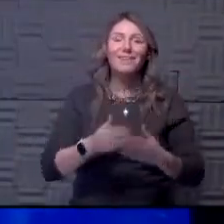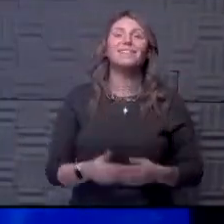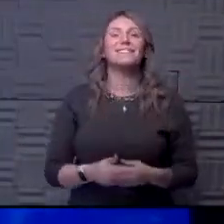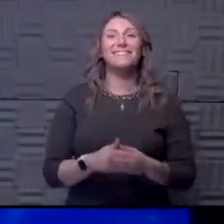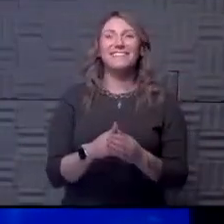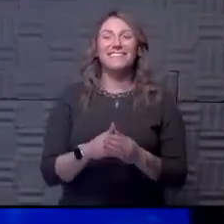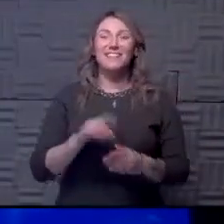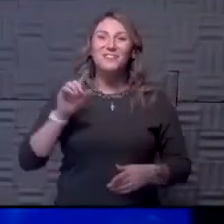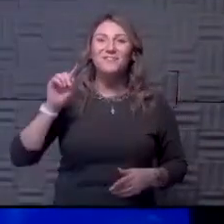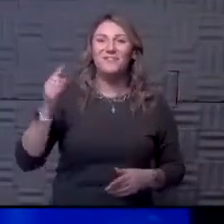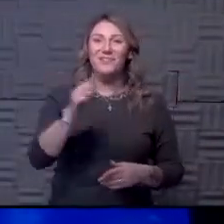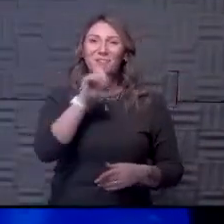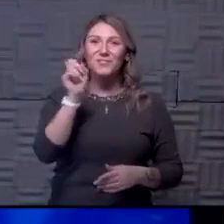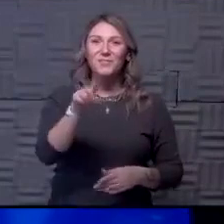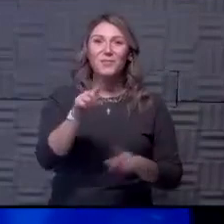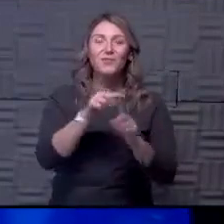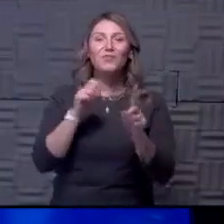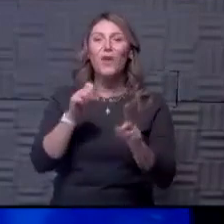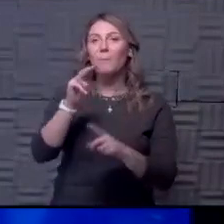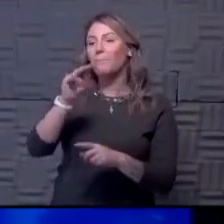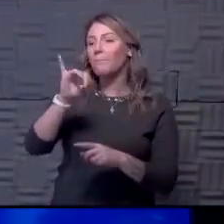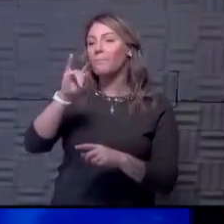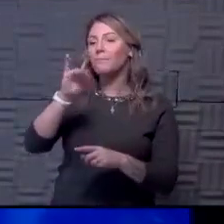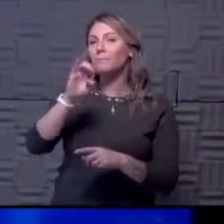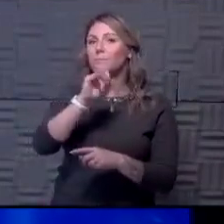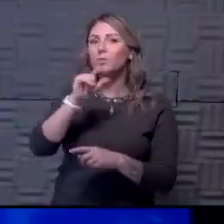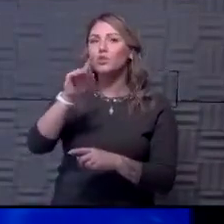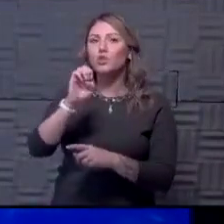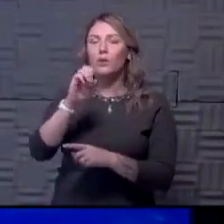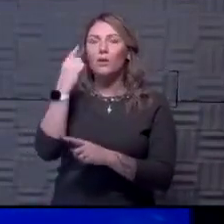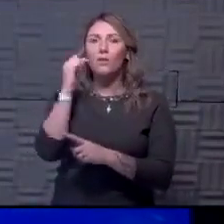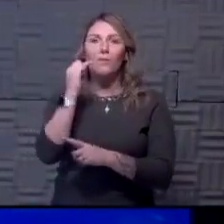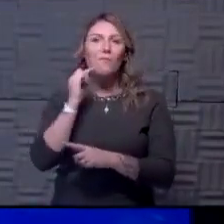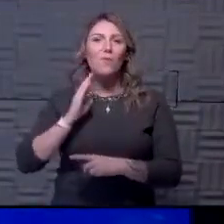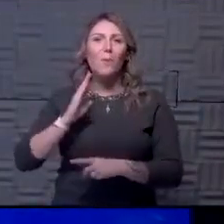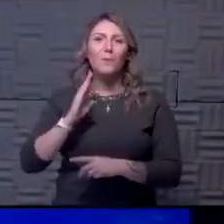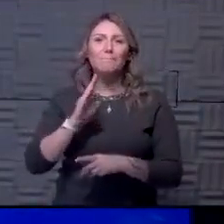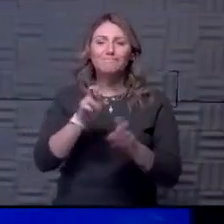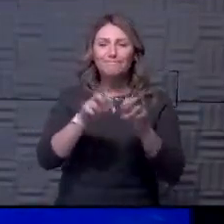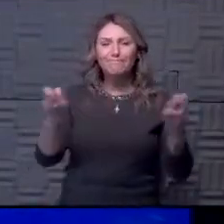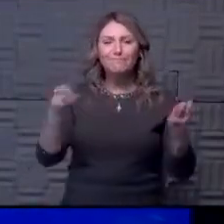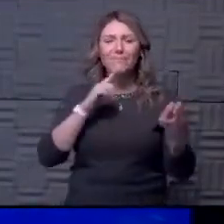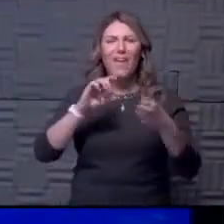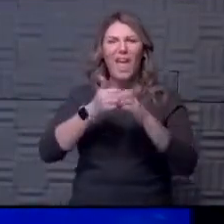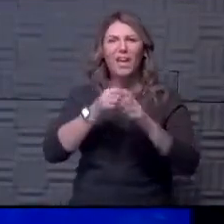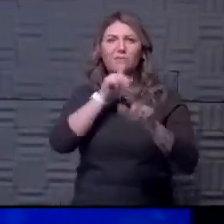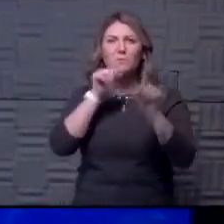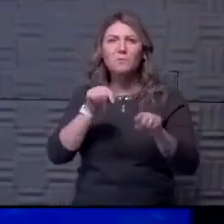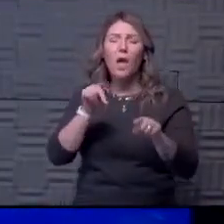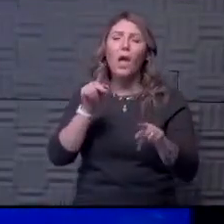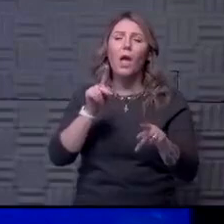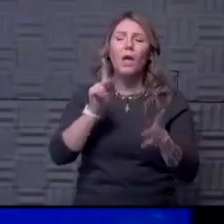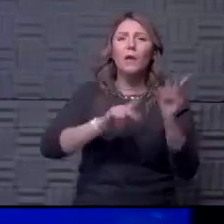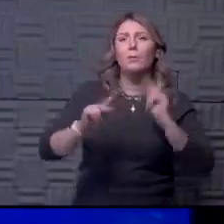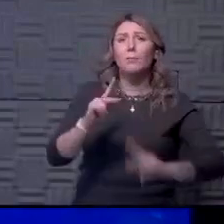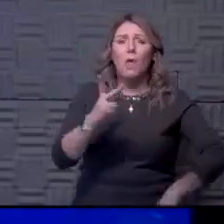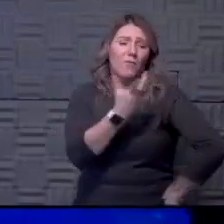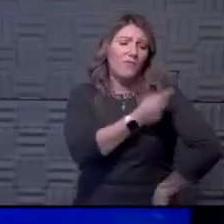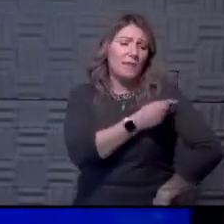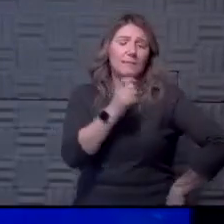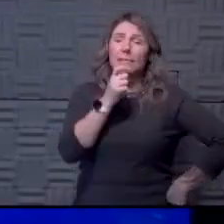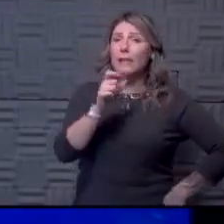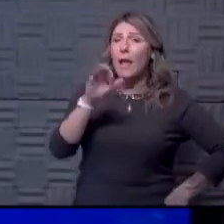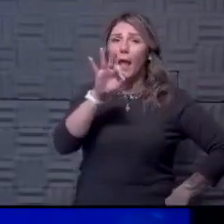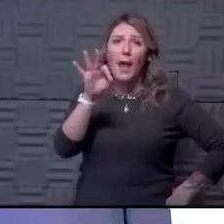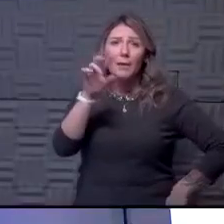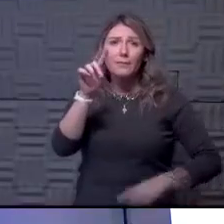question from Michelle for the panel is, how do you respond to those who say the vaccines are not even FDA approved, that